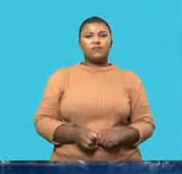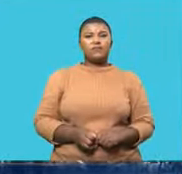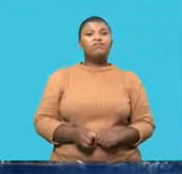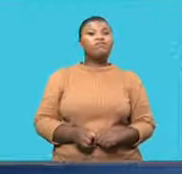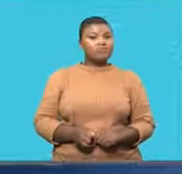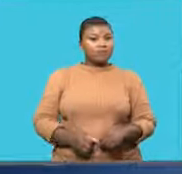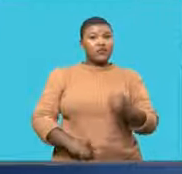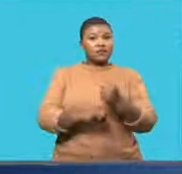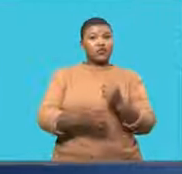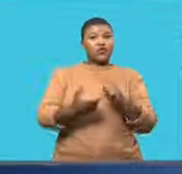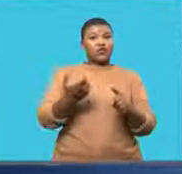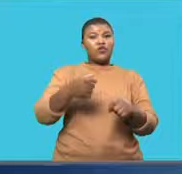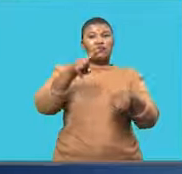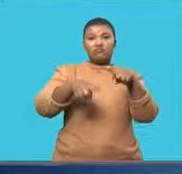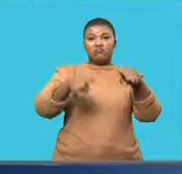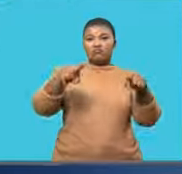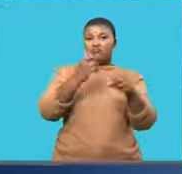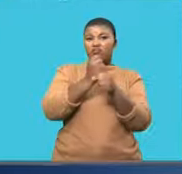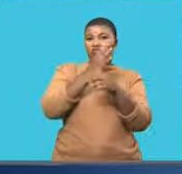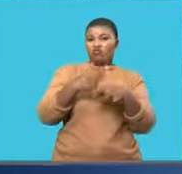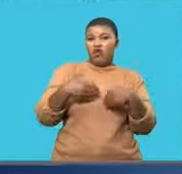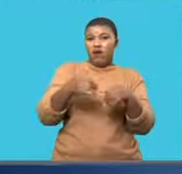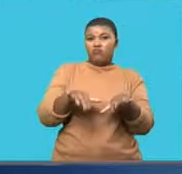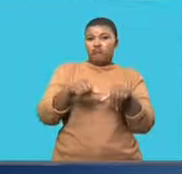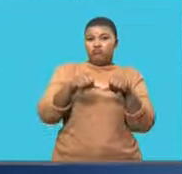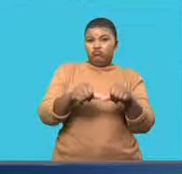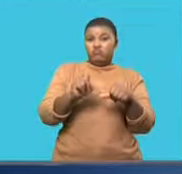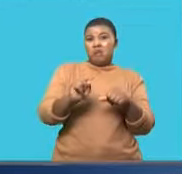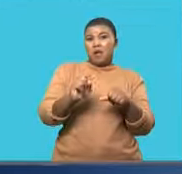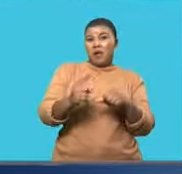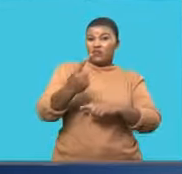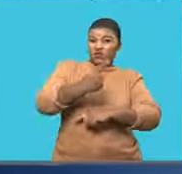tswa dibakeng tsa phumantsho ya bophelo bo botle, ebile lentswe leholo la letsatsi.